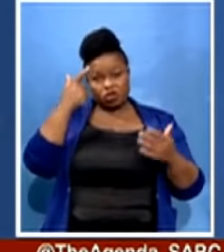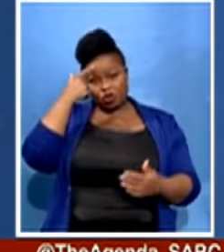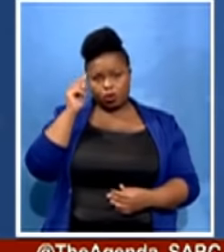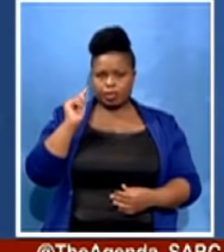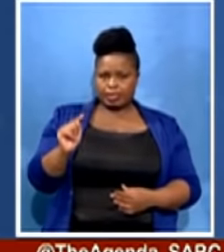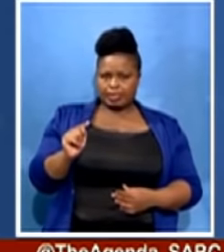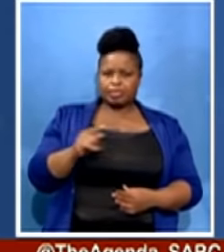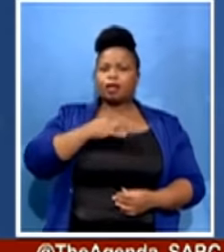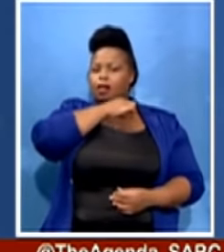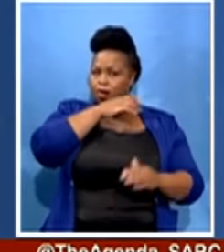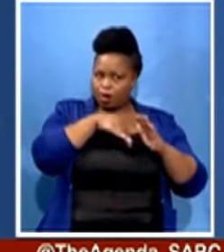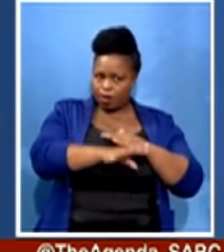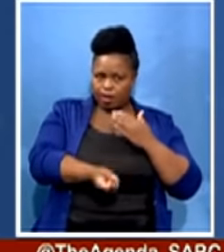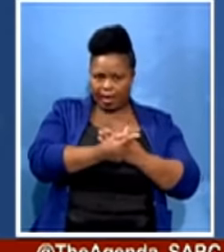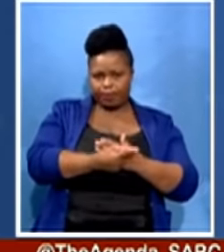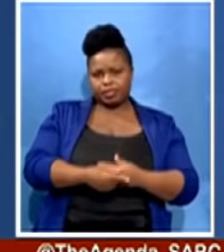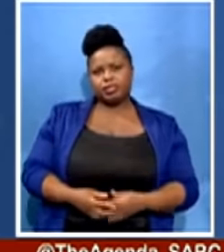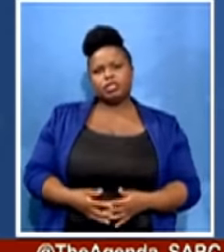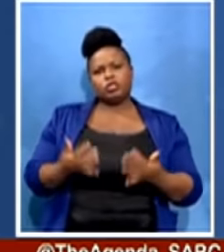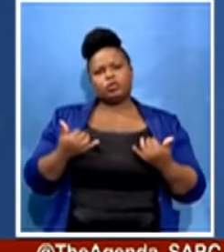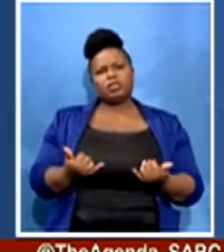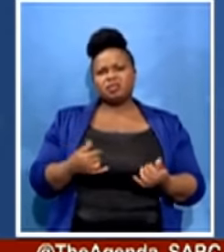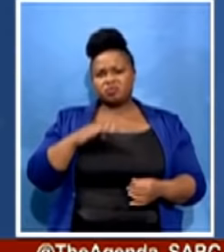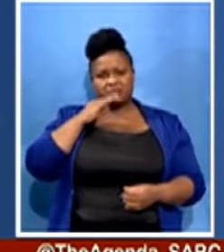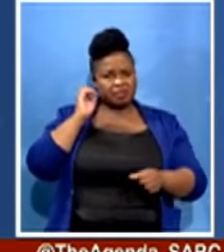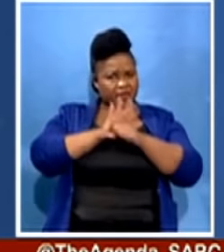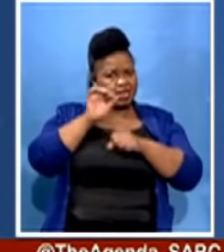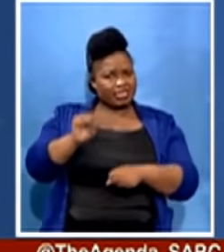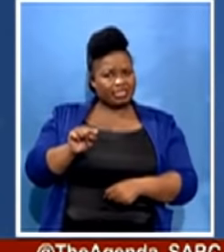This burglary incident, will it impact in any way the Commission's work?